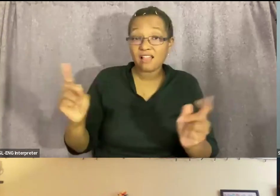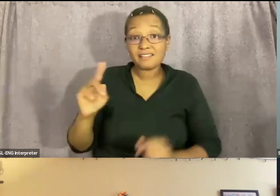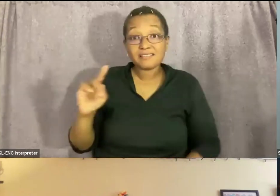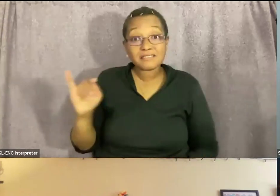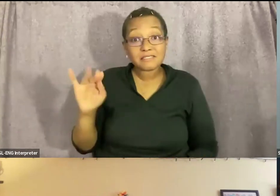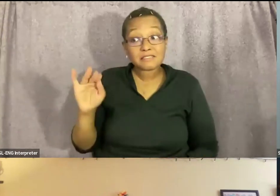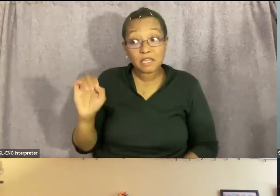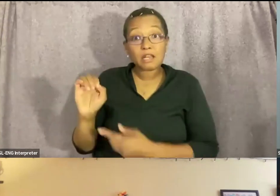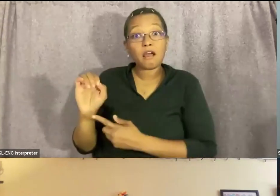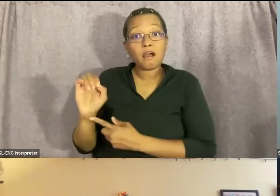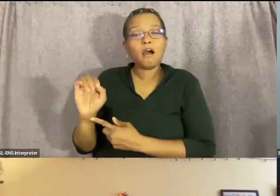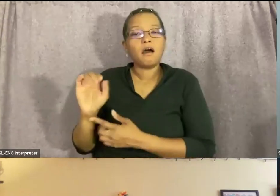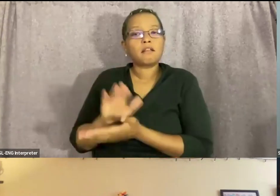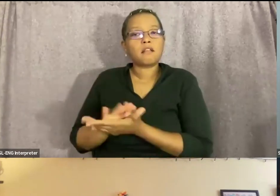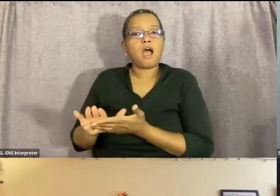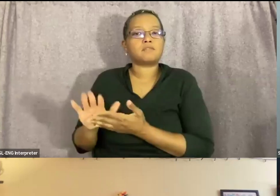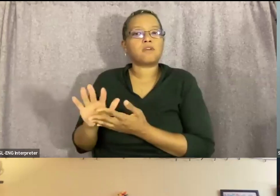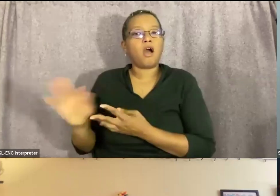speaking.